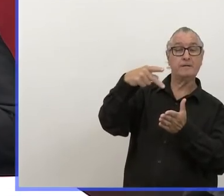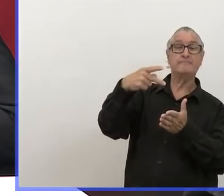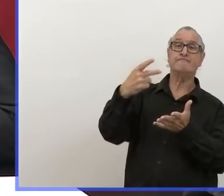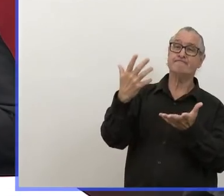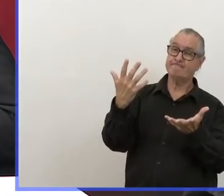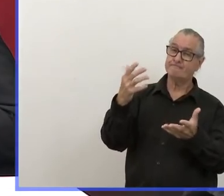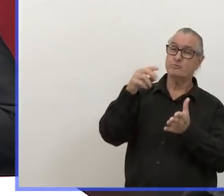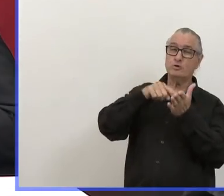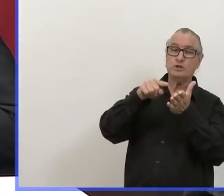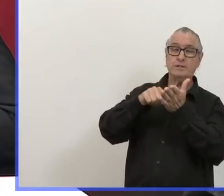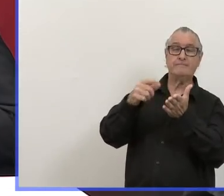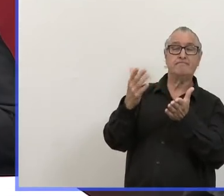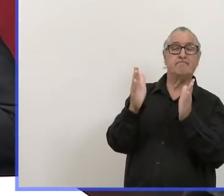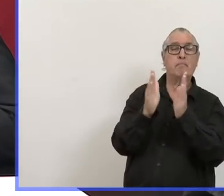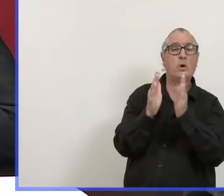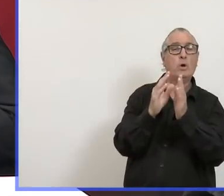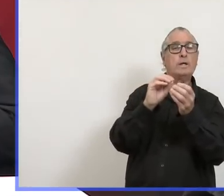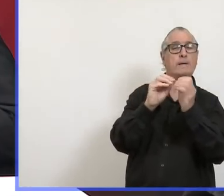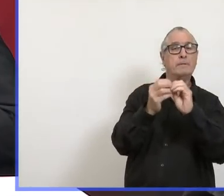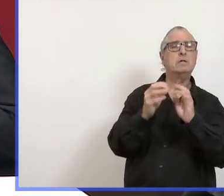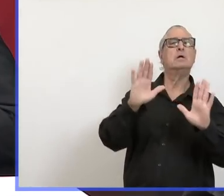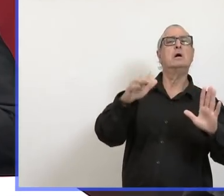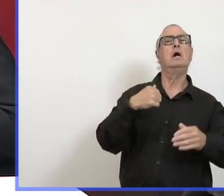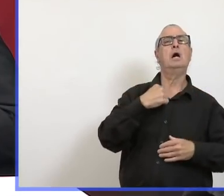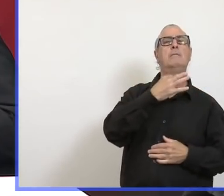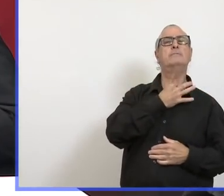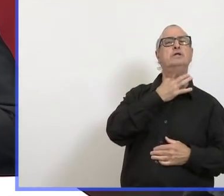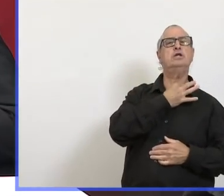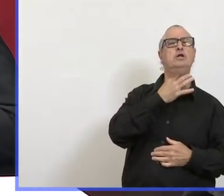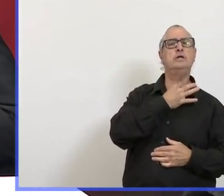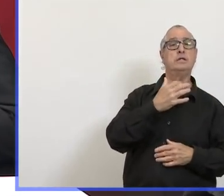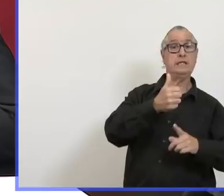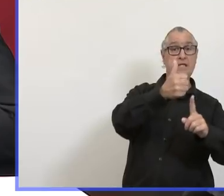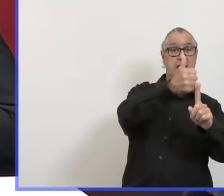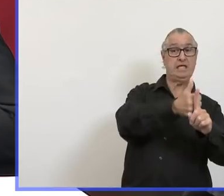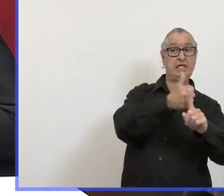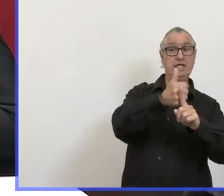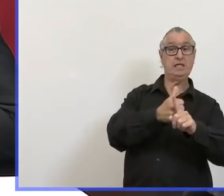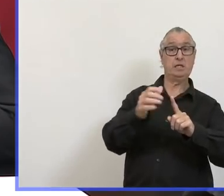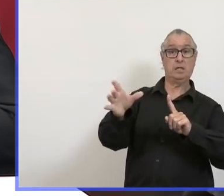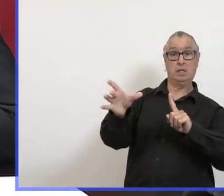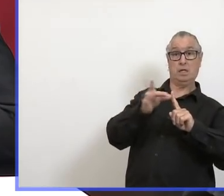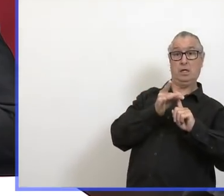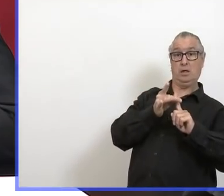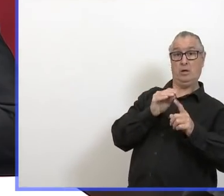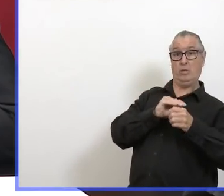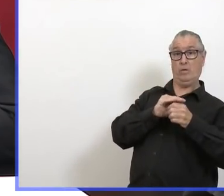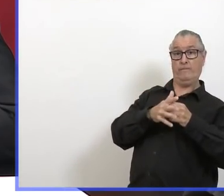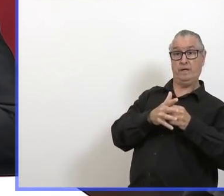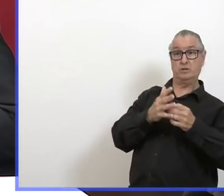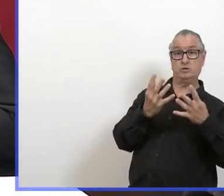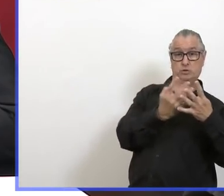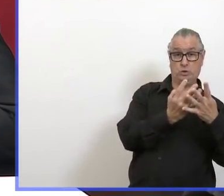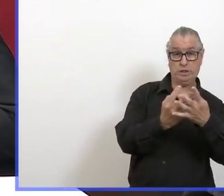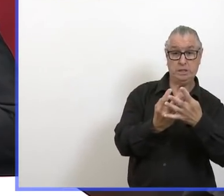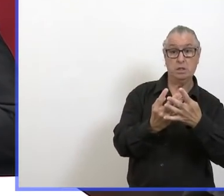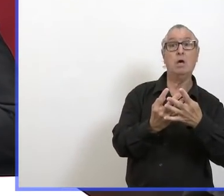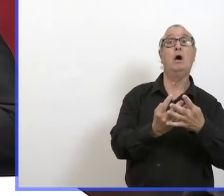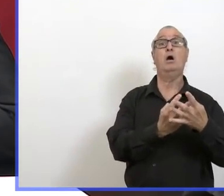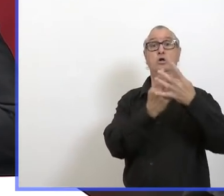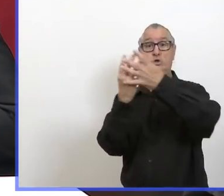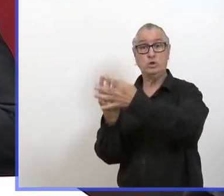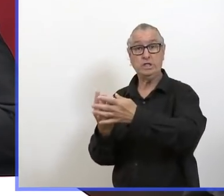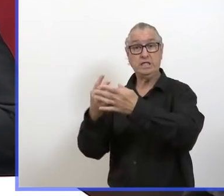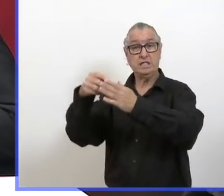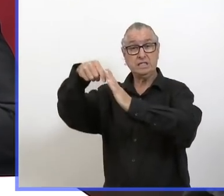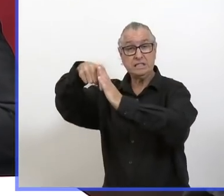How thoroughly are we screening every sample in the province? So we have a screening process to look for variants of concern that we're